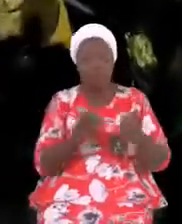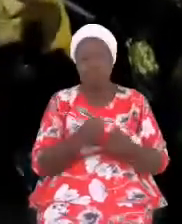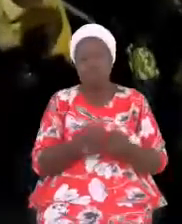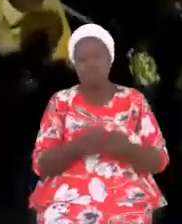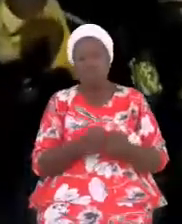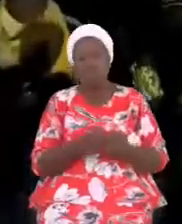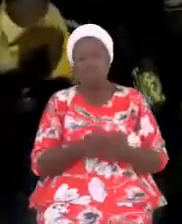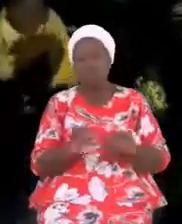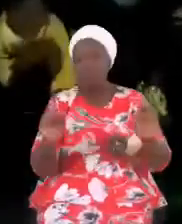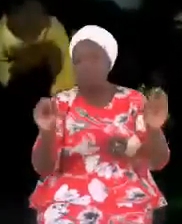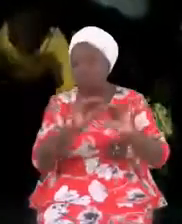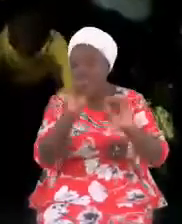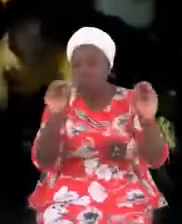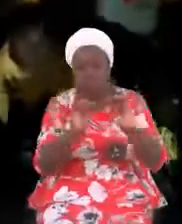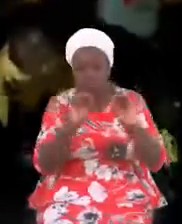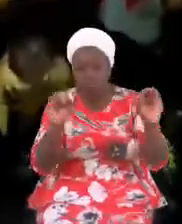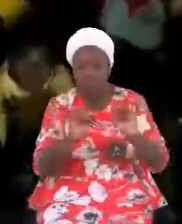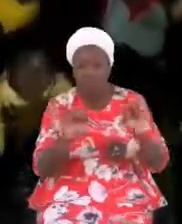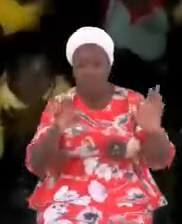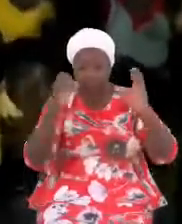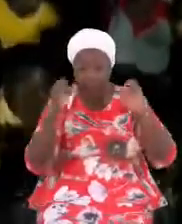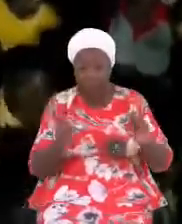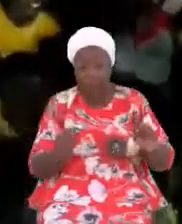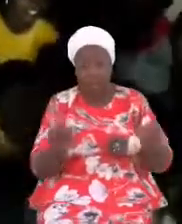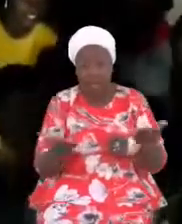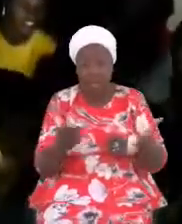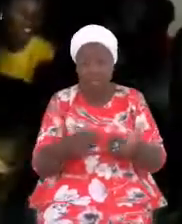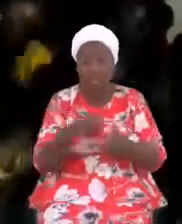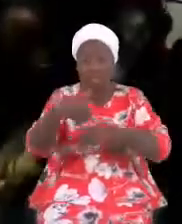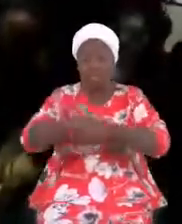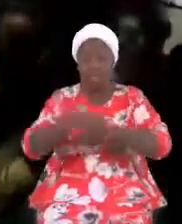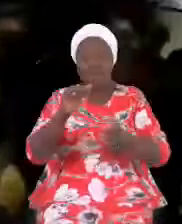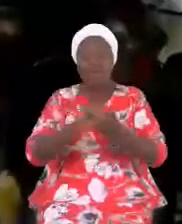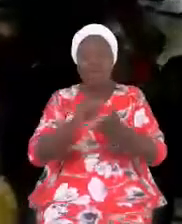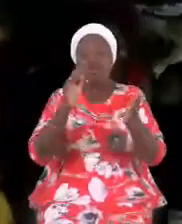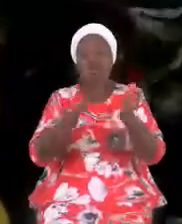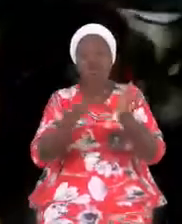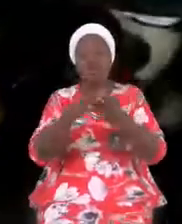here tonight that Jesus cannot conquer.